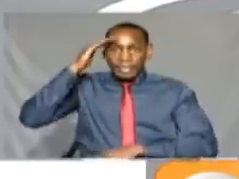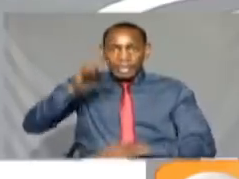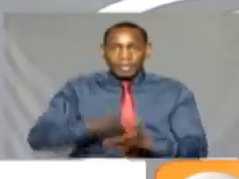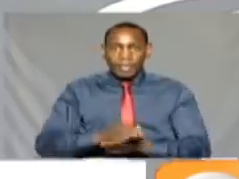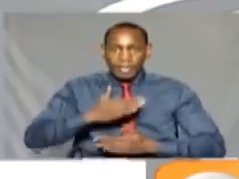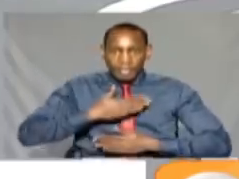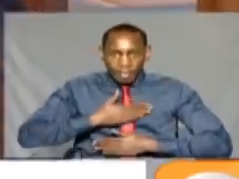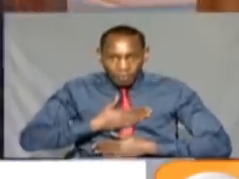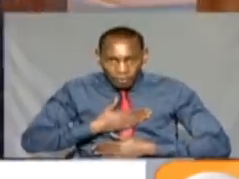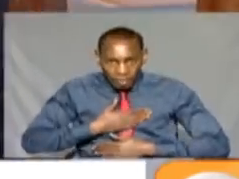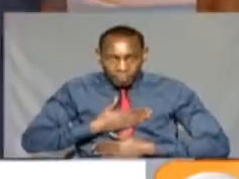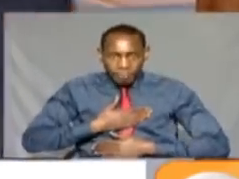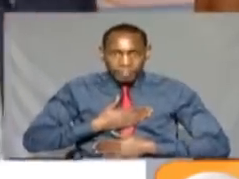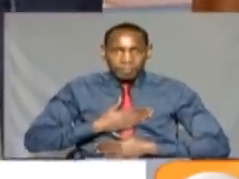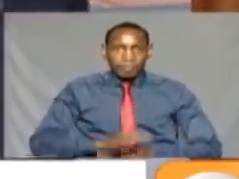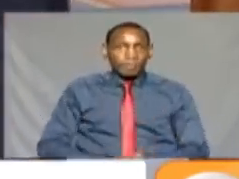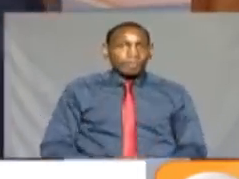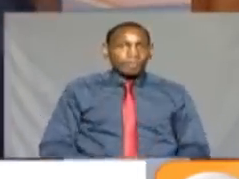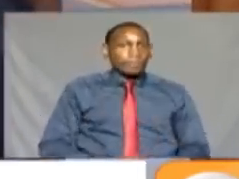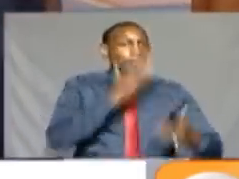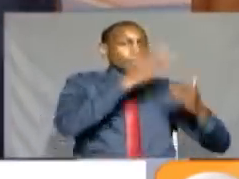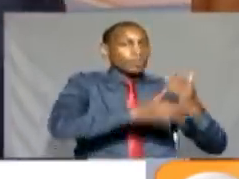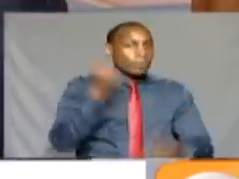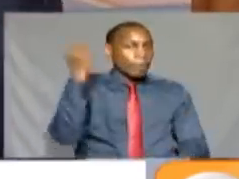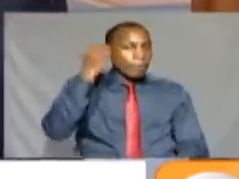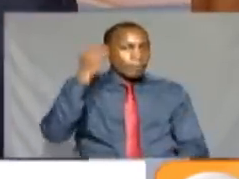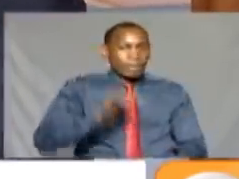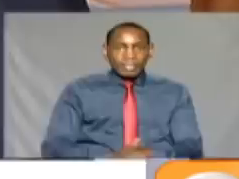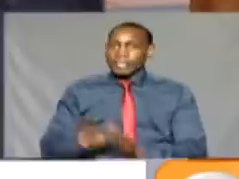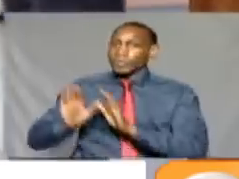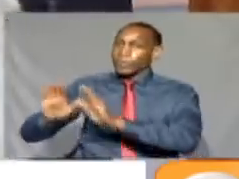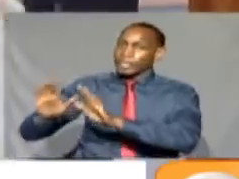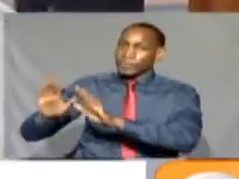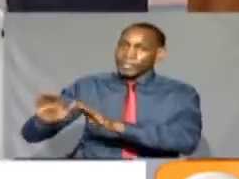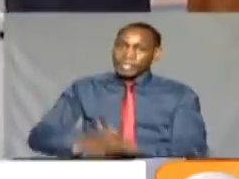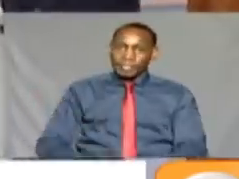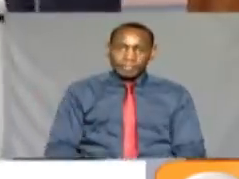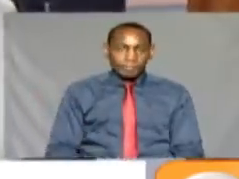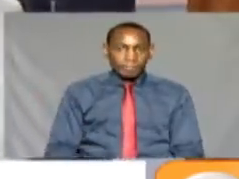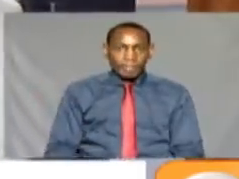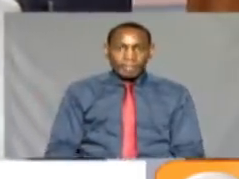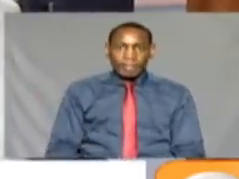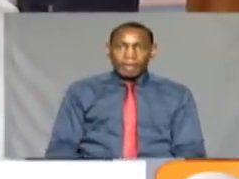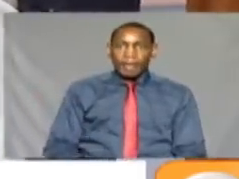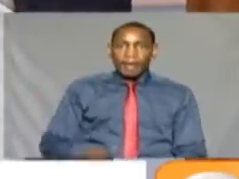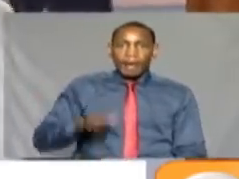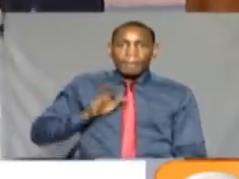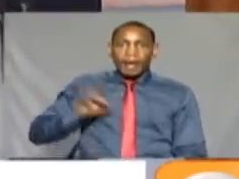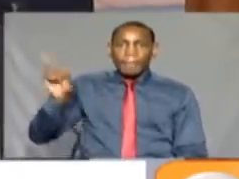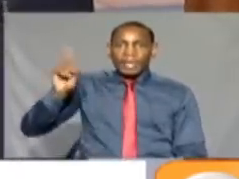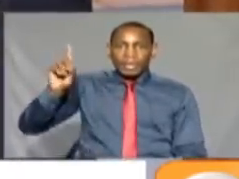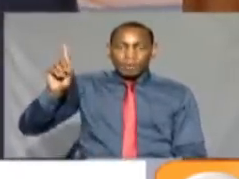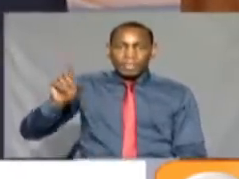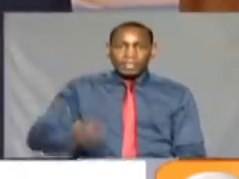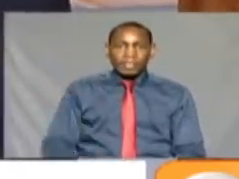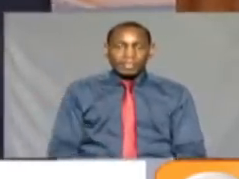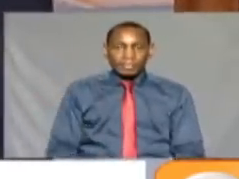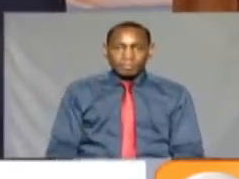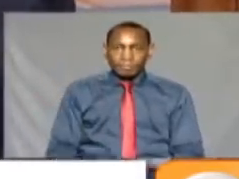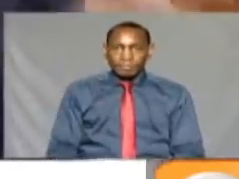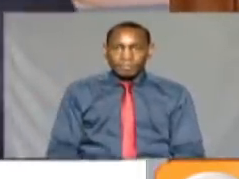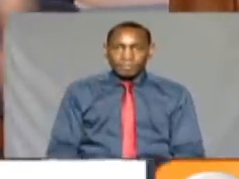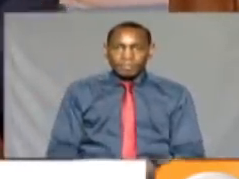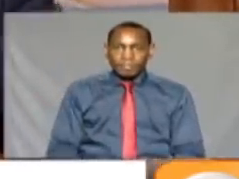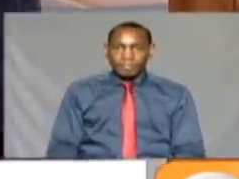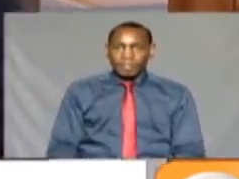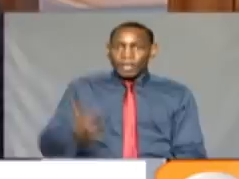Honorable Lina Chebi Kilimo. Wewe wacha masiasa ya graza. From Eldoret, ngocha. Wacha pana. Mama Nairobi kutoka Burugei.